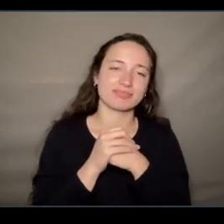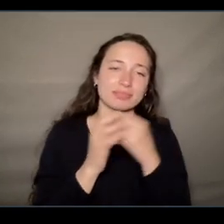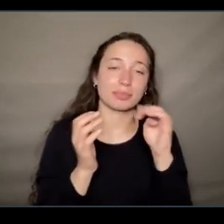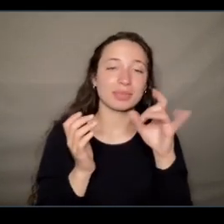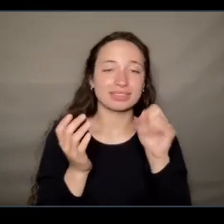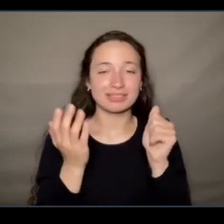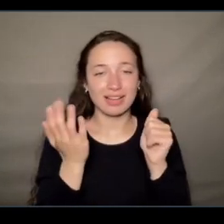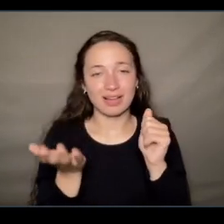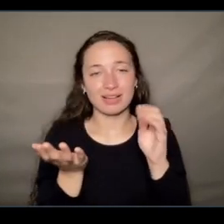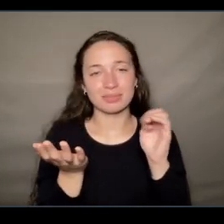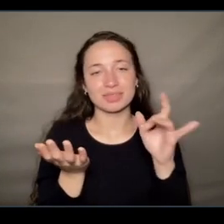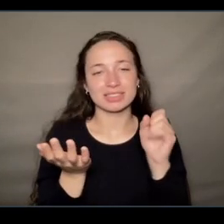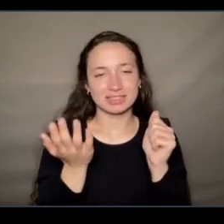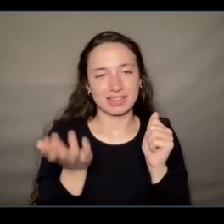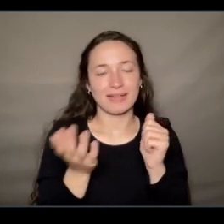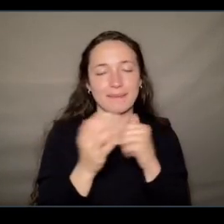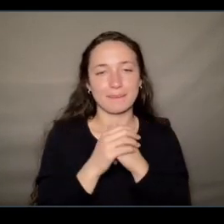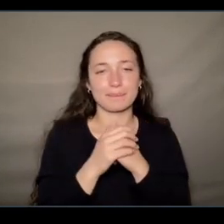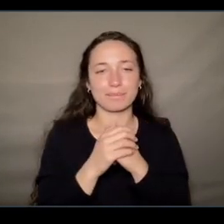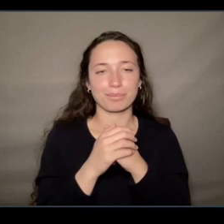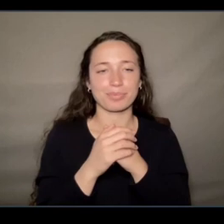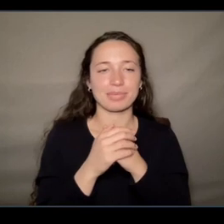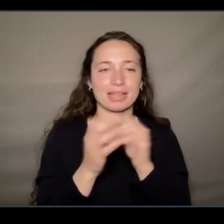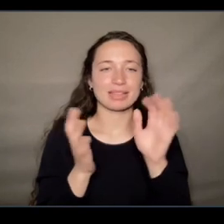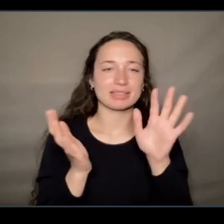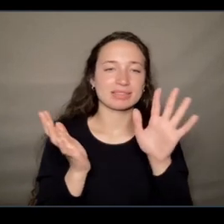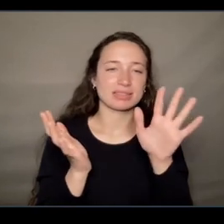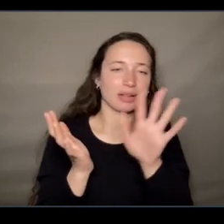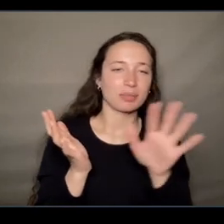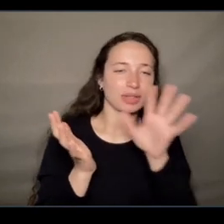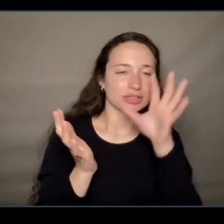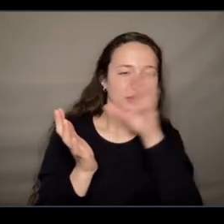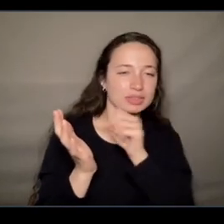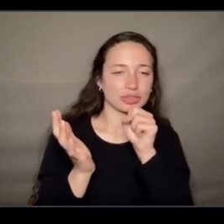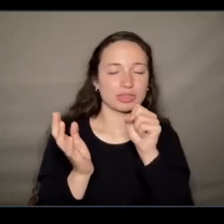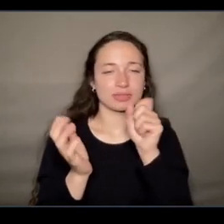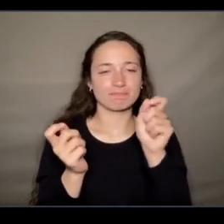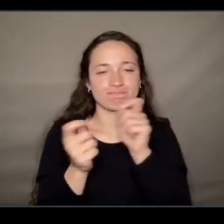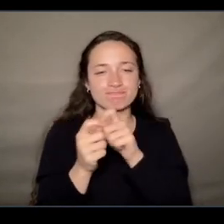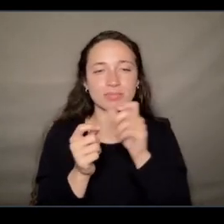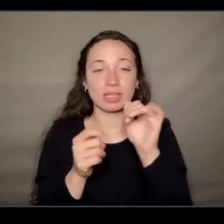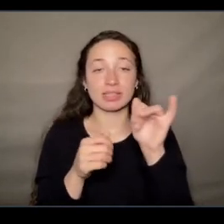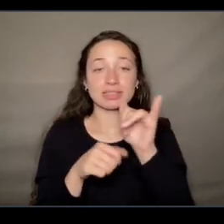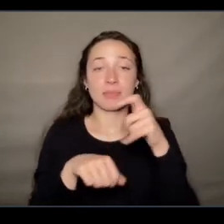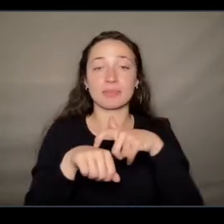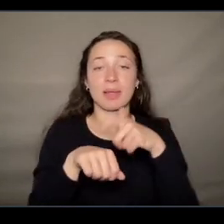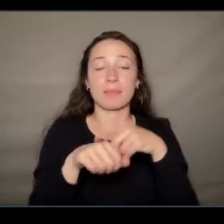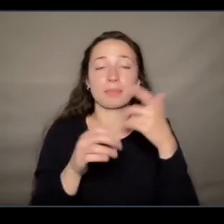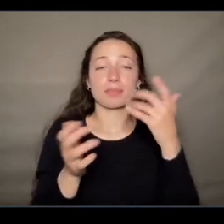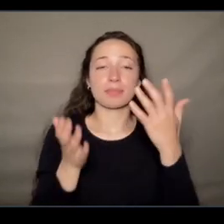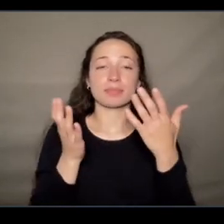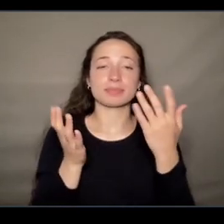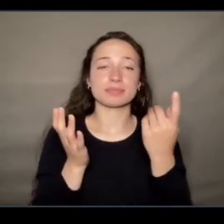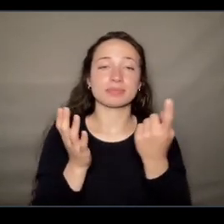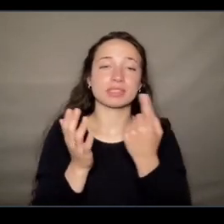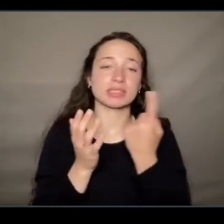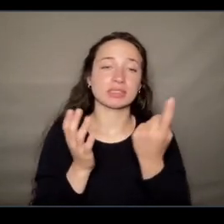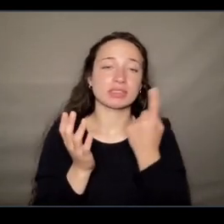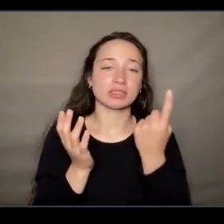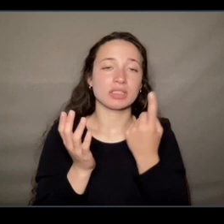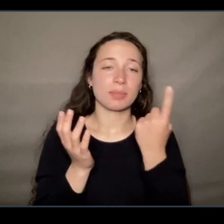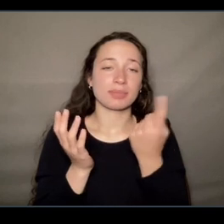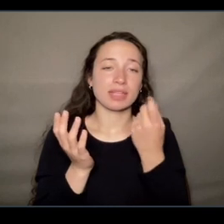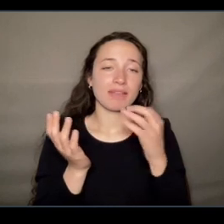But so yeah, so Melissa, it is an approximation, but at the same time,